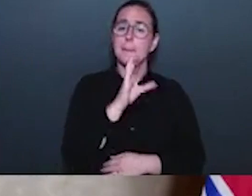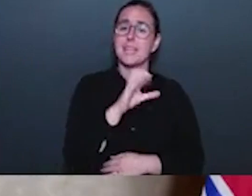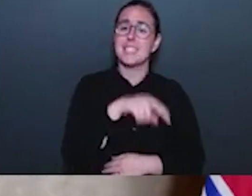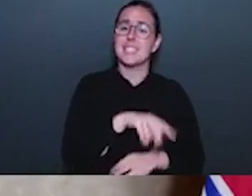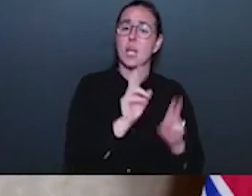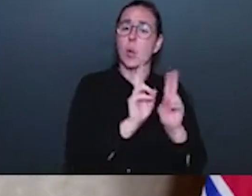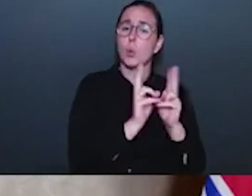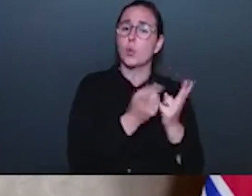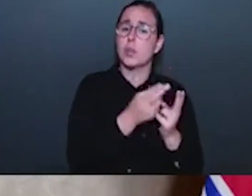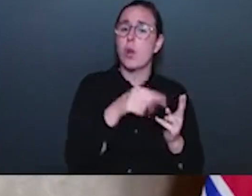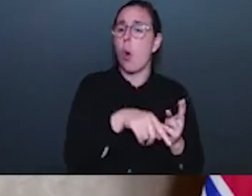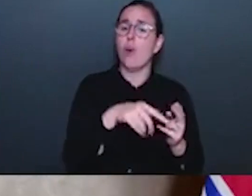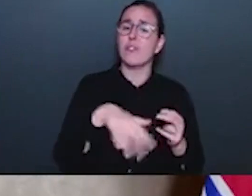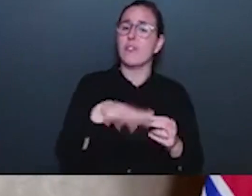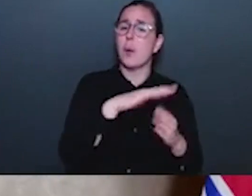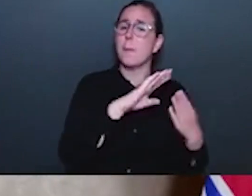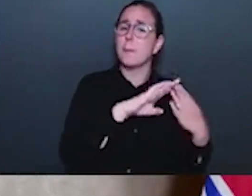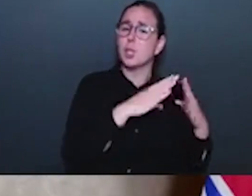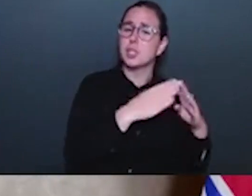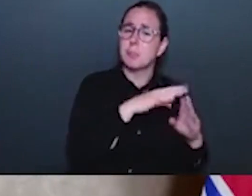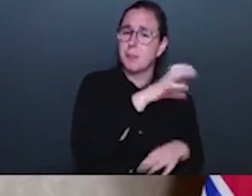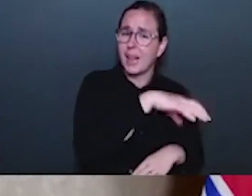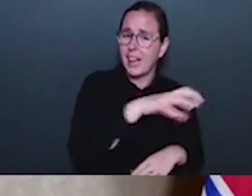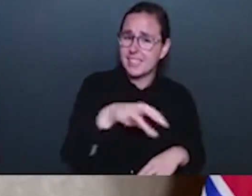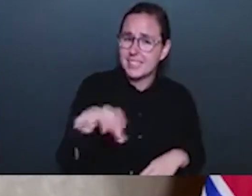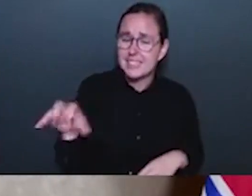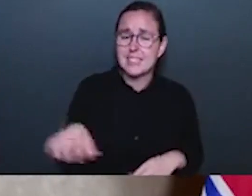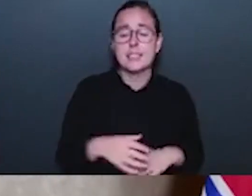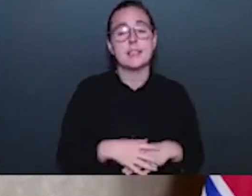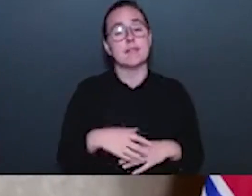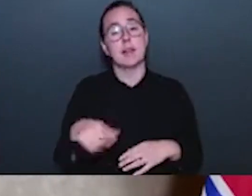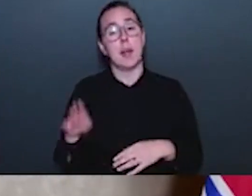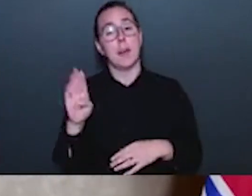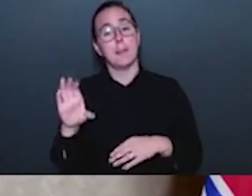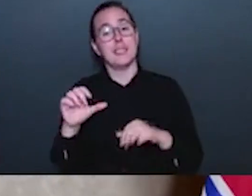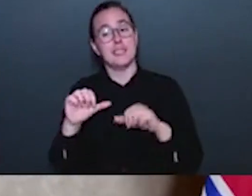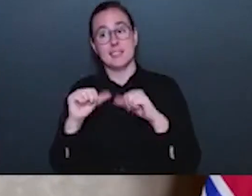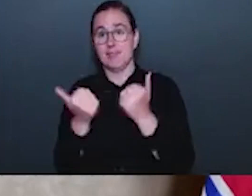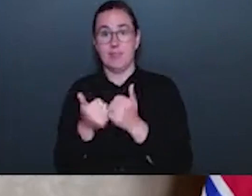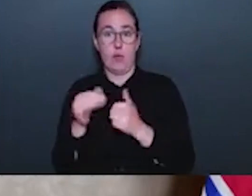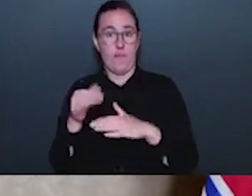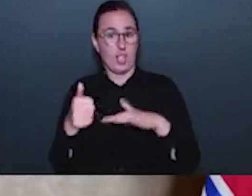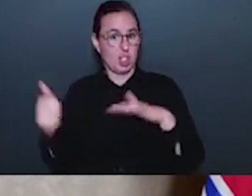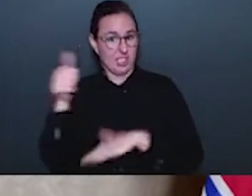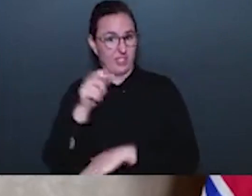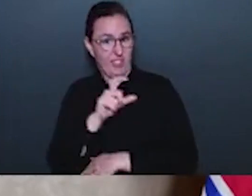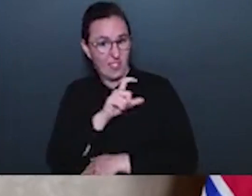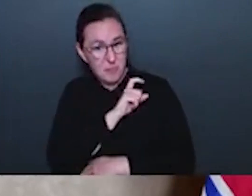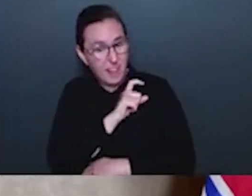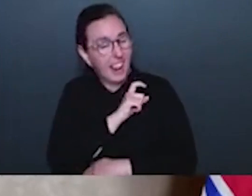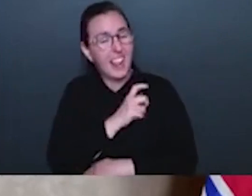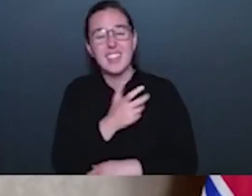Dr. Henry, who have shown bold leadership and without whom we would not have gotten to this day.